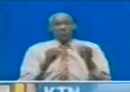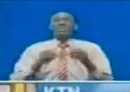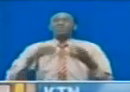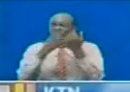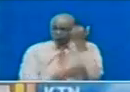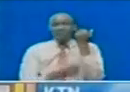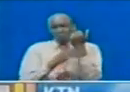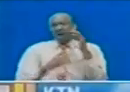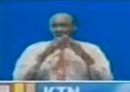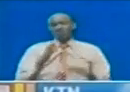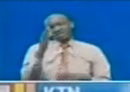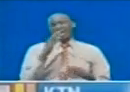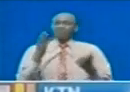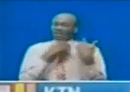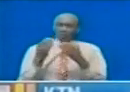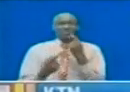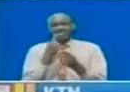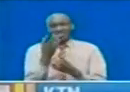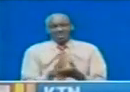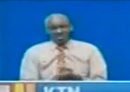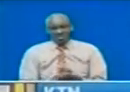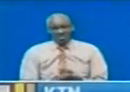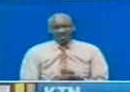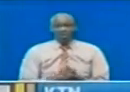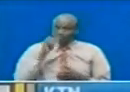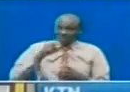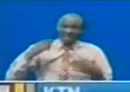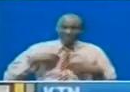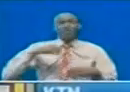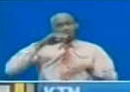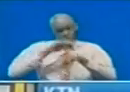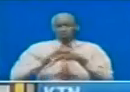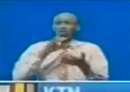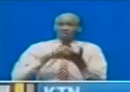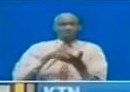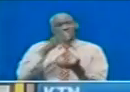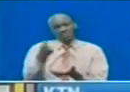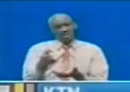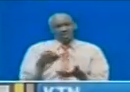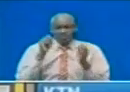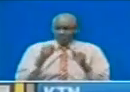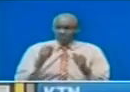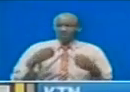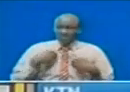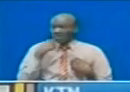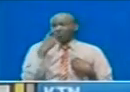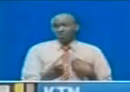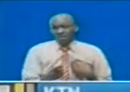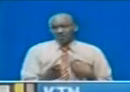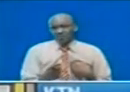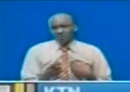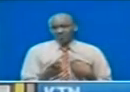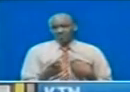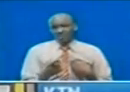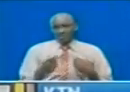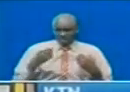as bathrooms and kitchens. You have to get good proper condition, housing conditions. You have to get also what they call the